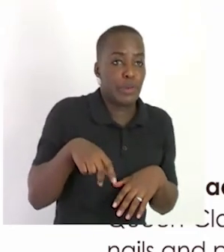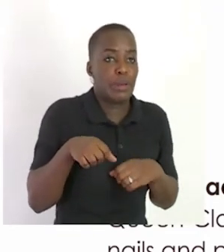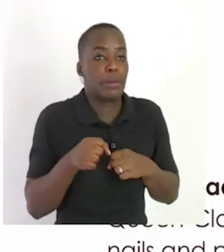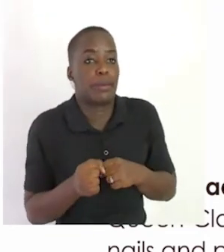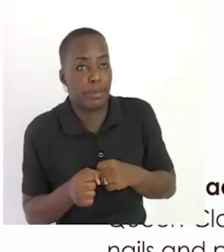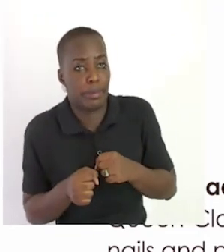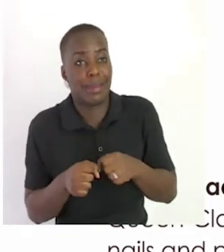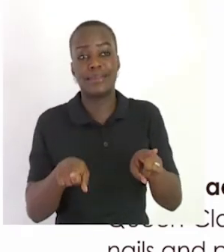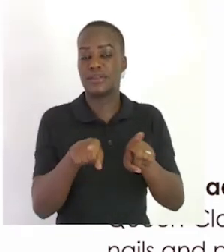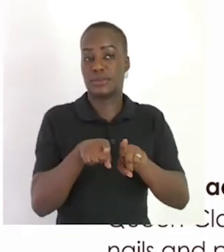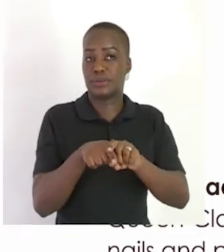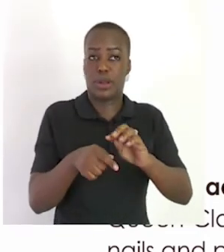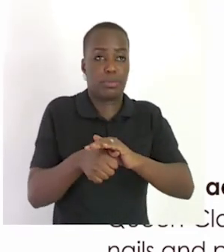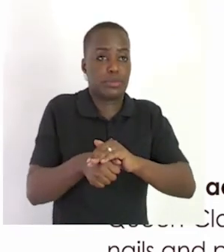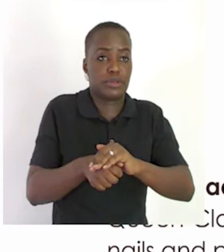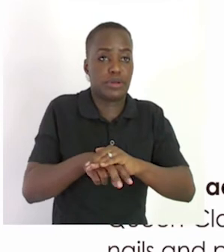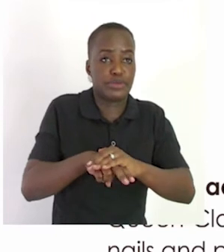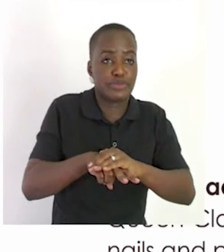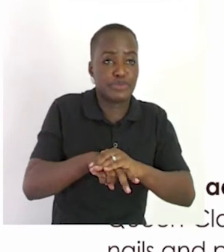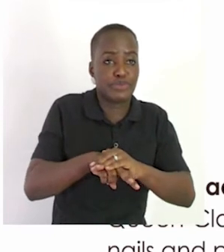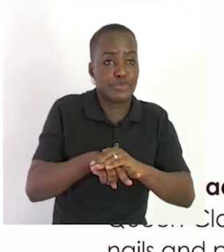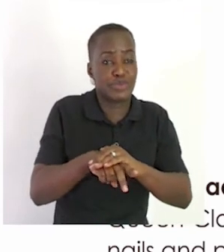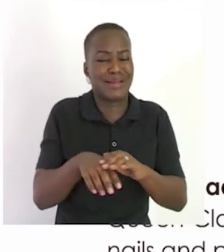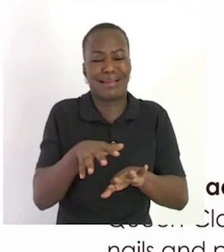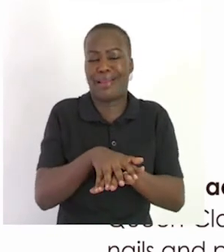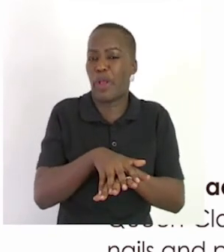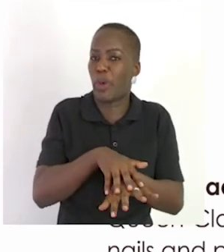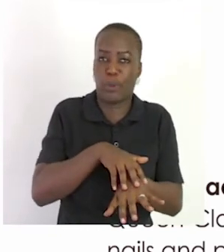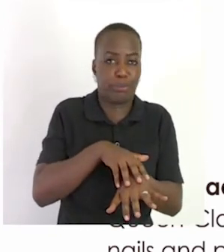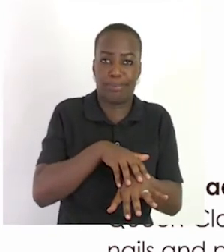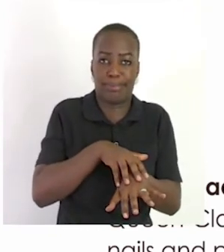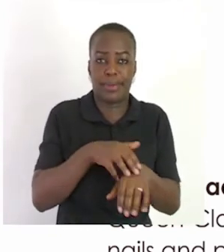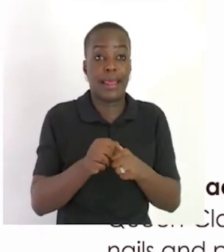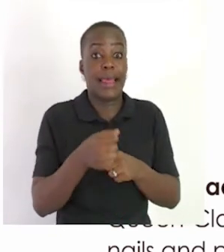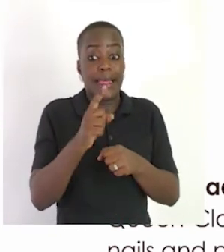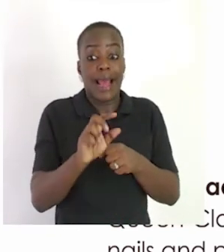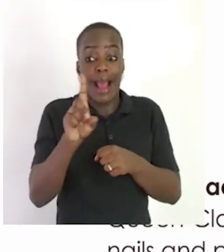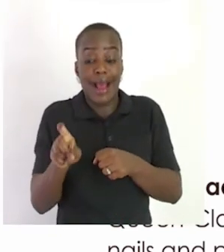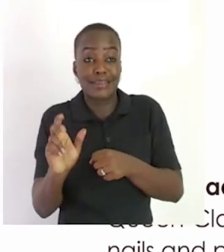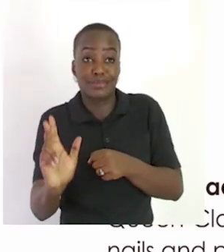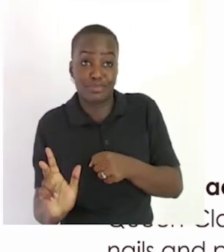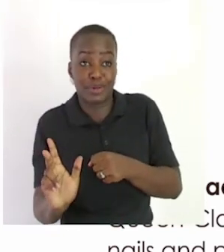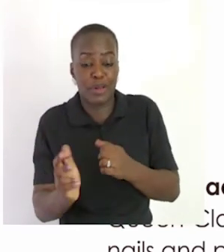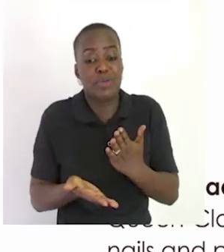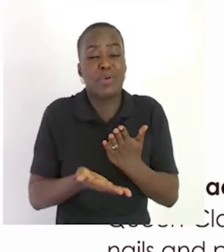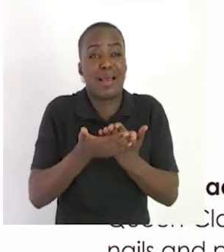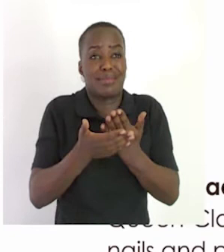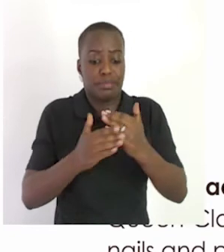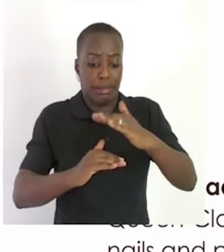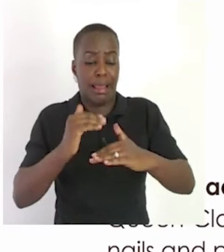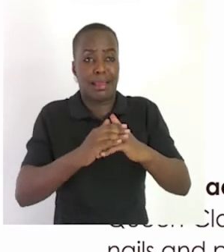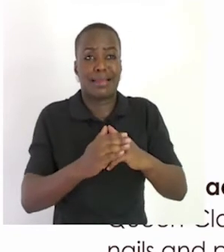a snail, sails but calls the porter to aid her at the